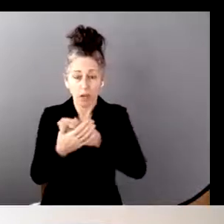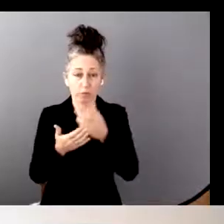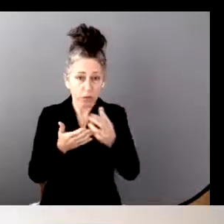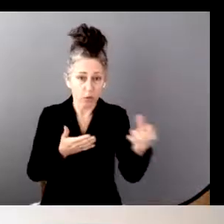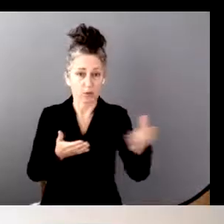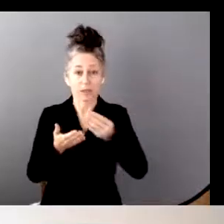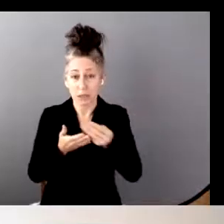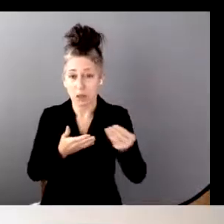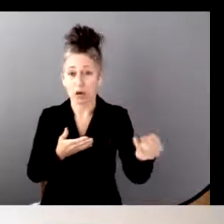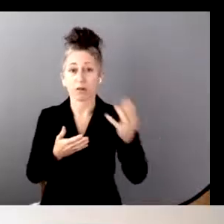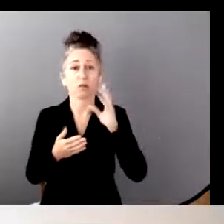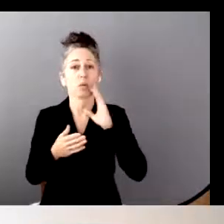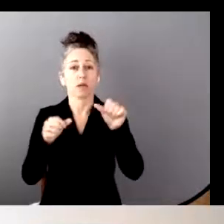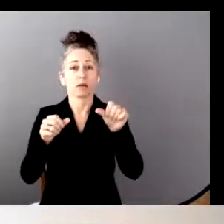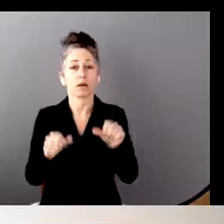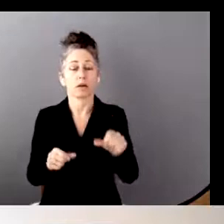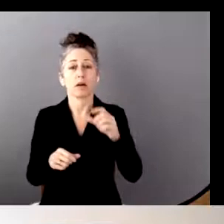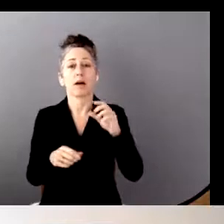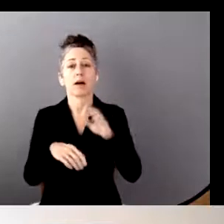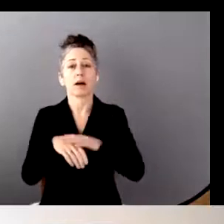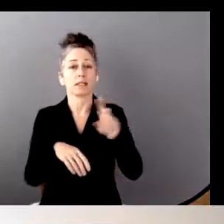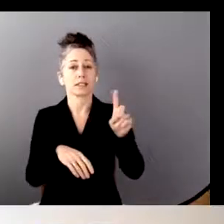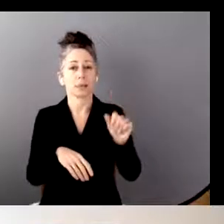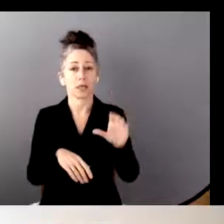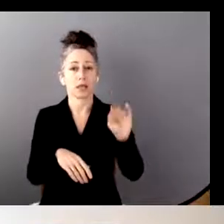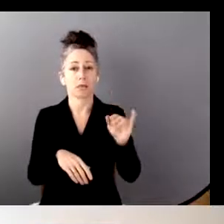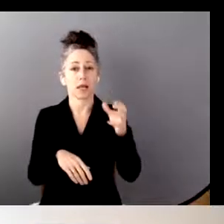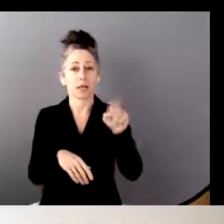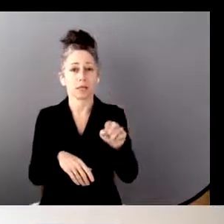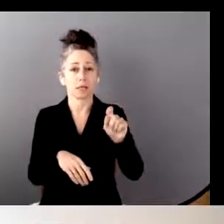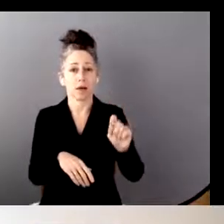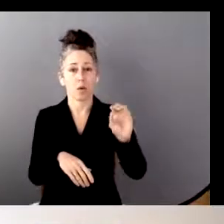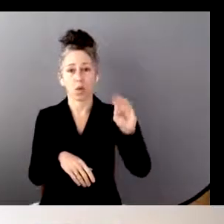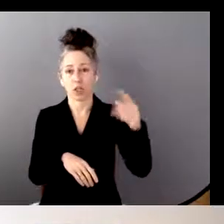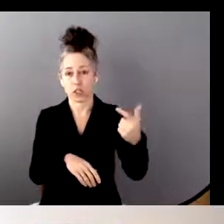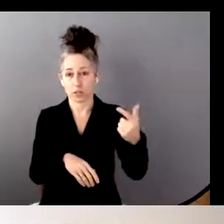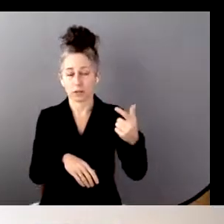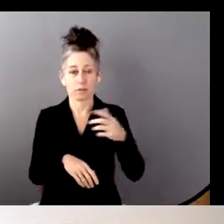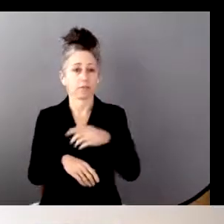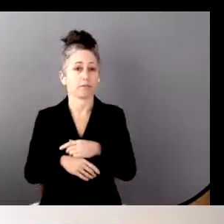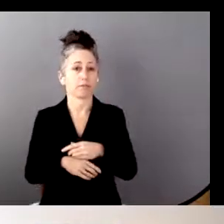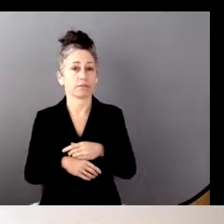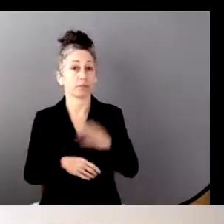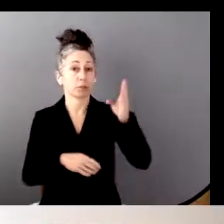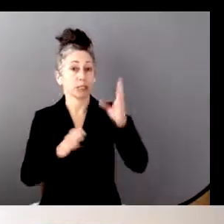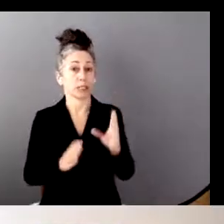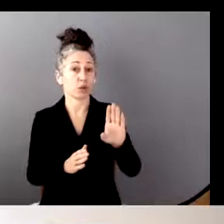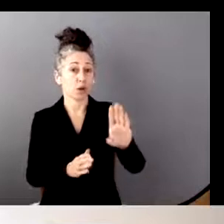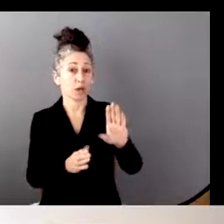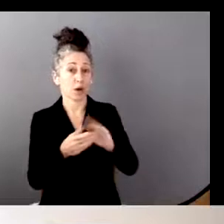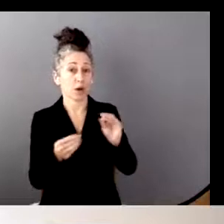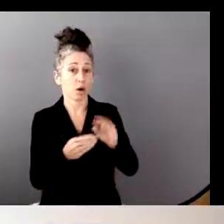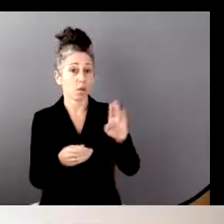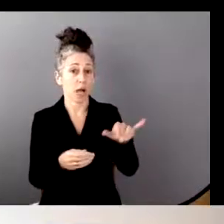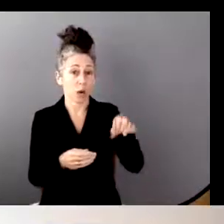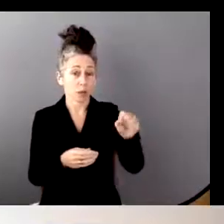later on disabilitycompendium.org. We'll be posting all of the bios and the slides from our speakers, not just